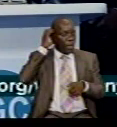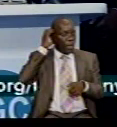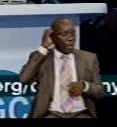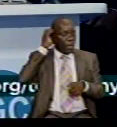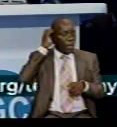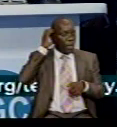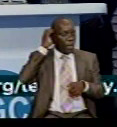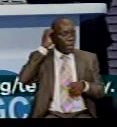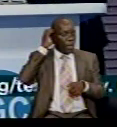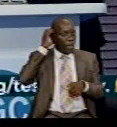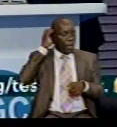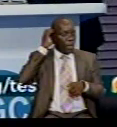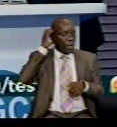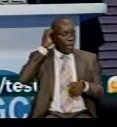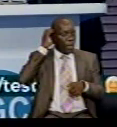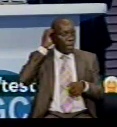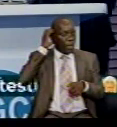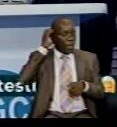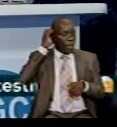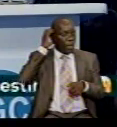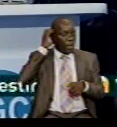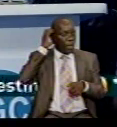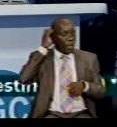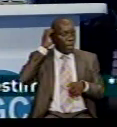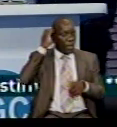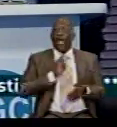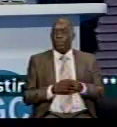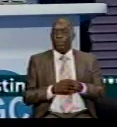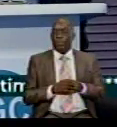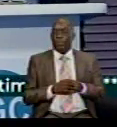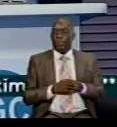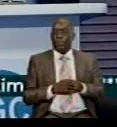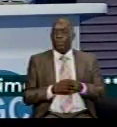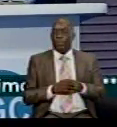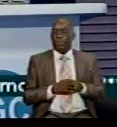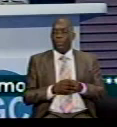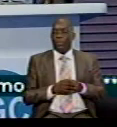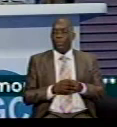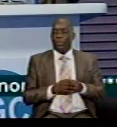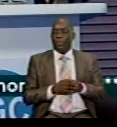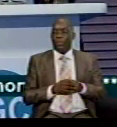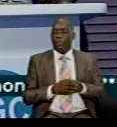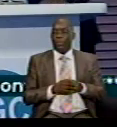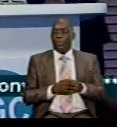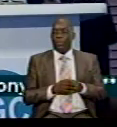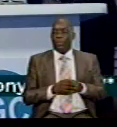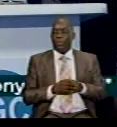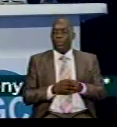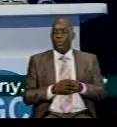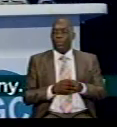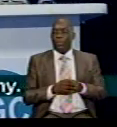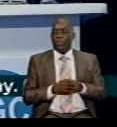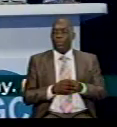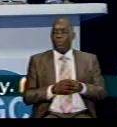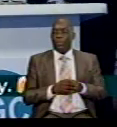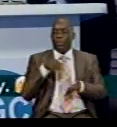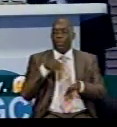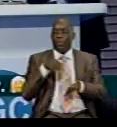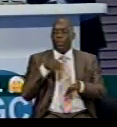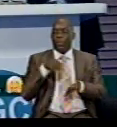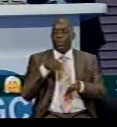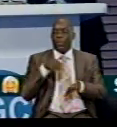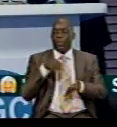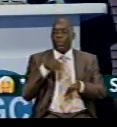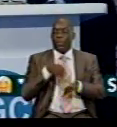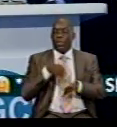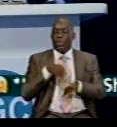the left, at the back. Produit derrière, à ma gauche, yeah. Là-bas. Okay. The right hand has taken over. La main droite the